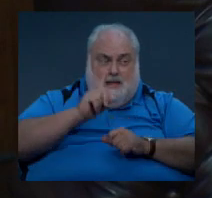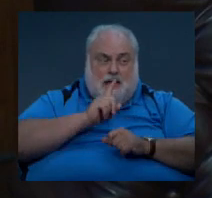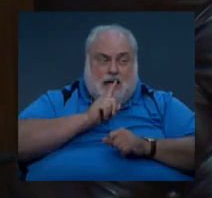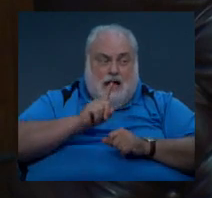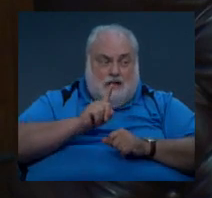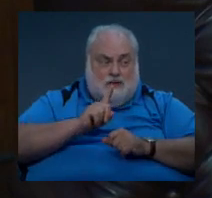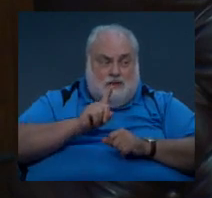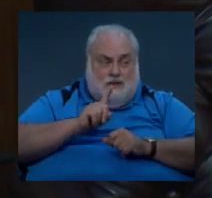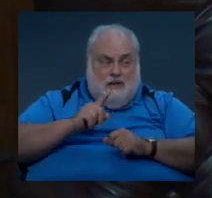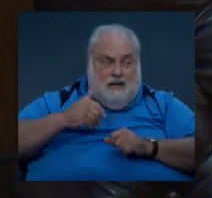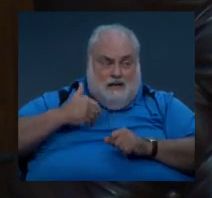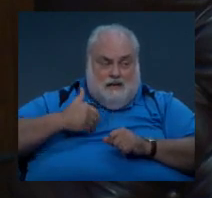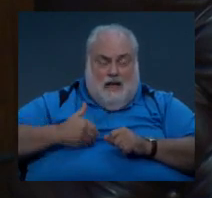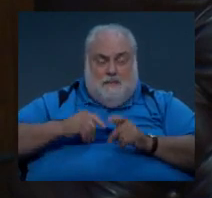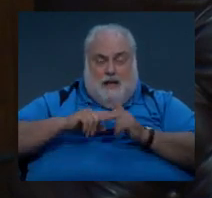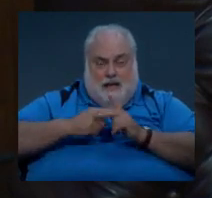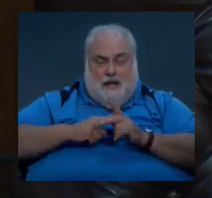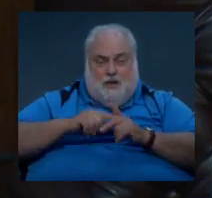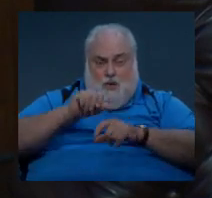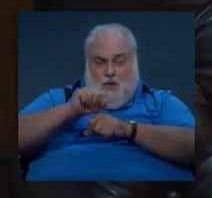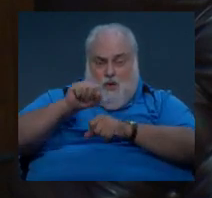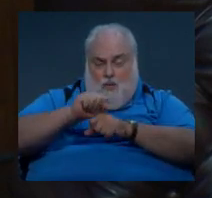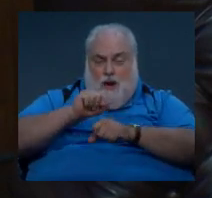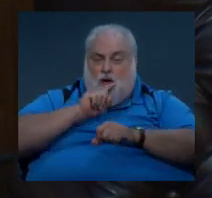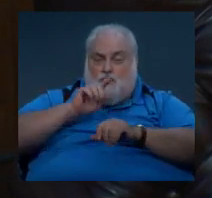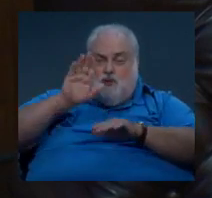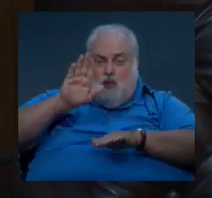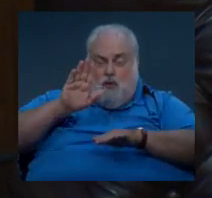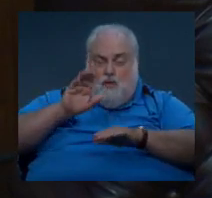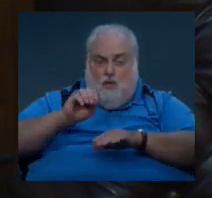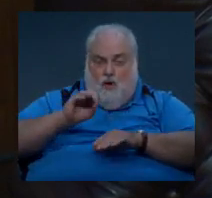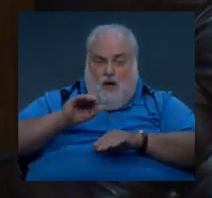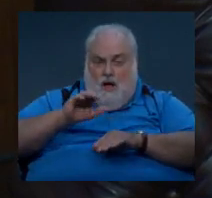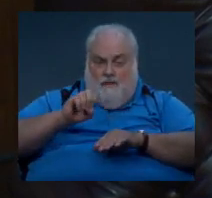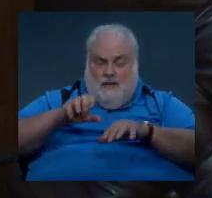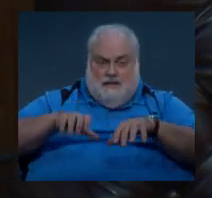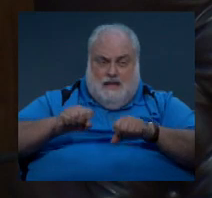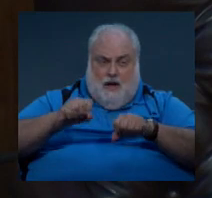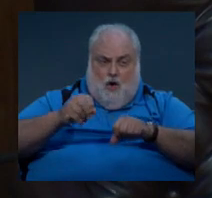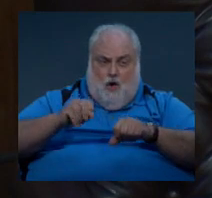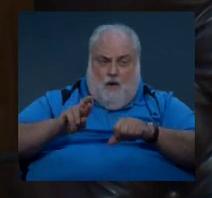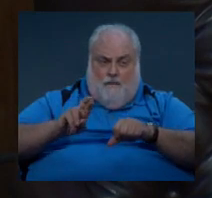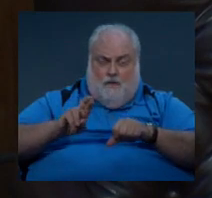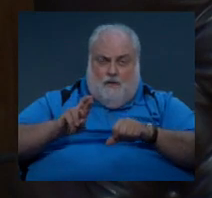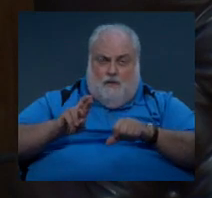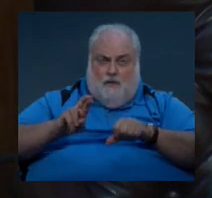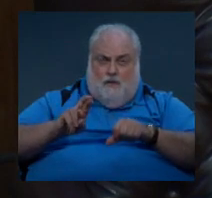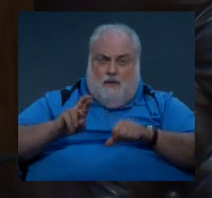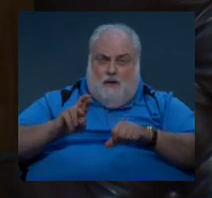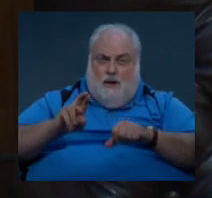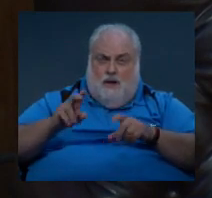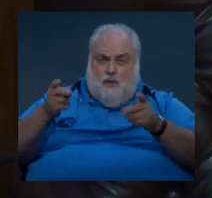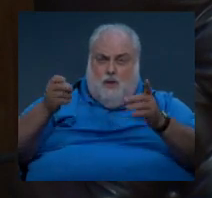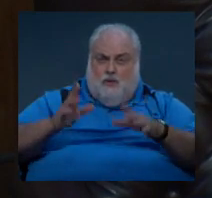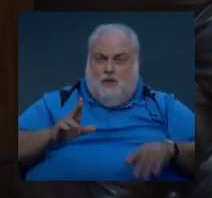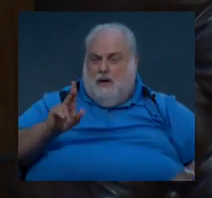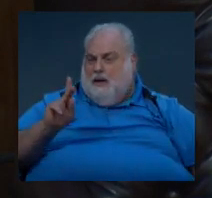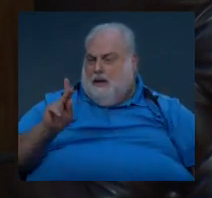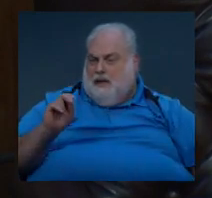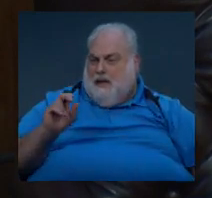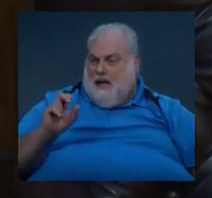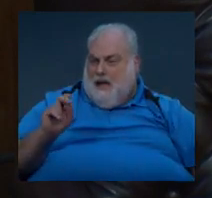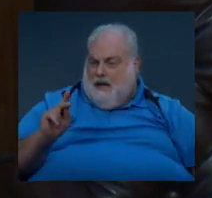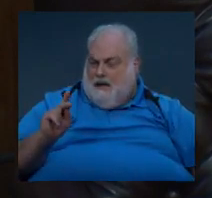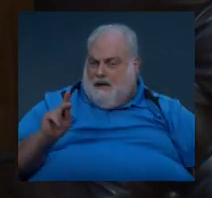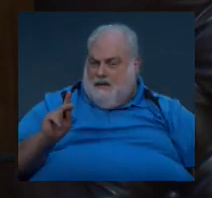as I began to serve when I was sworn into office, taking over Director Keck's position, what I